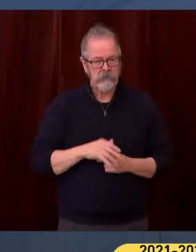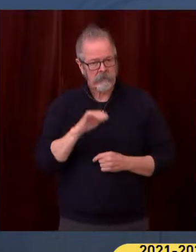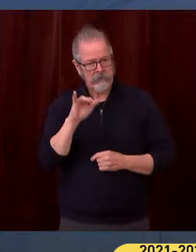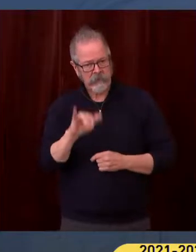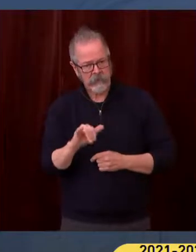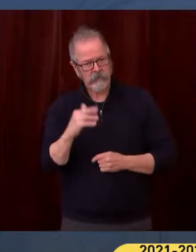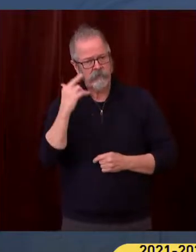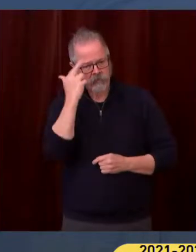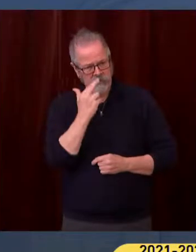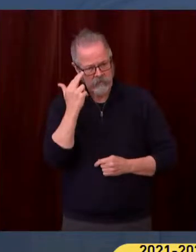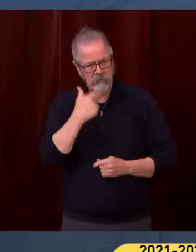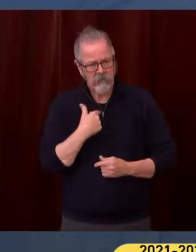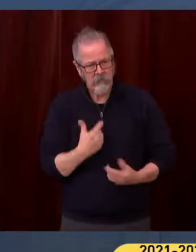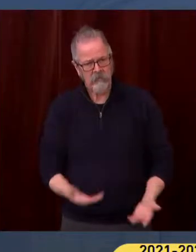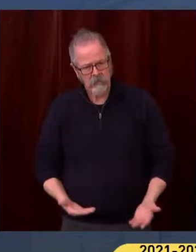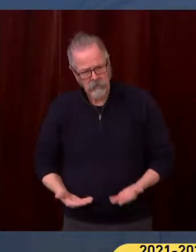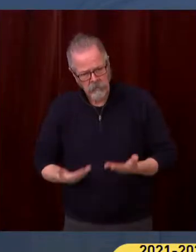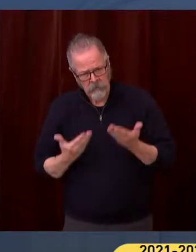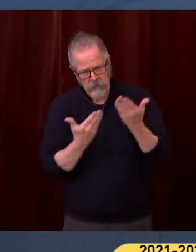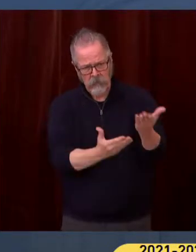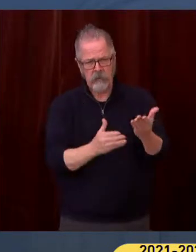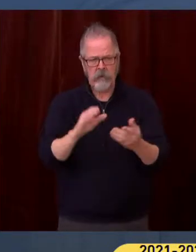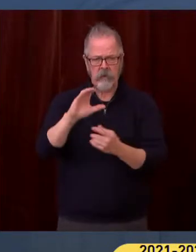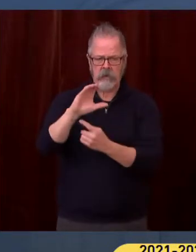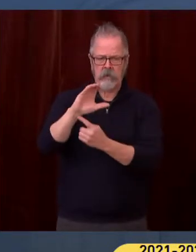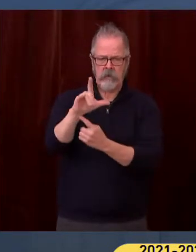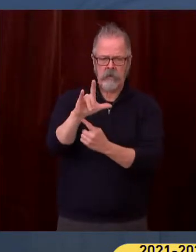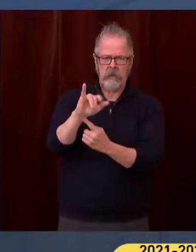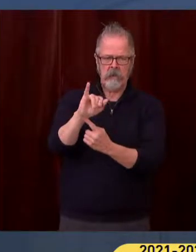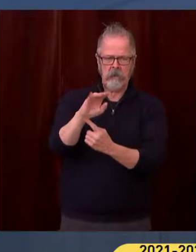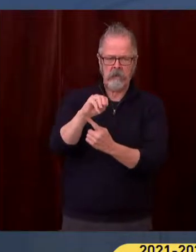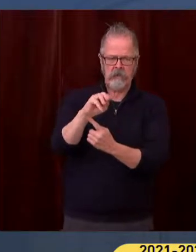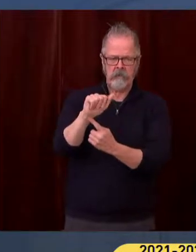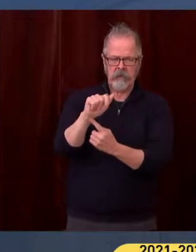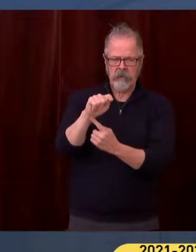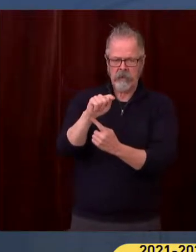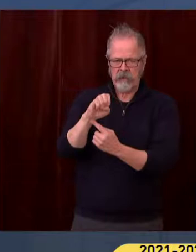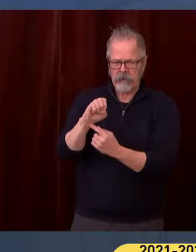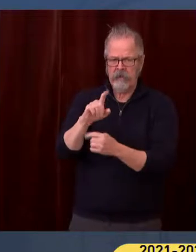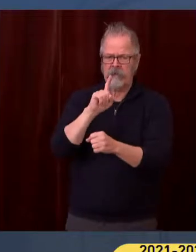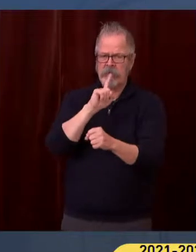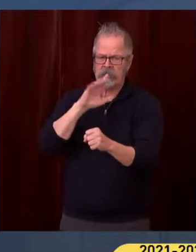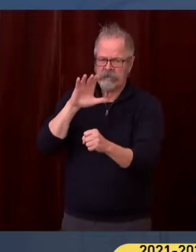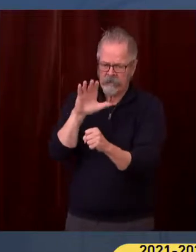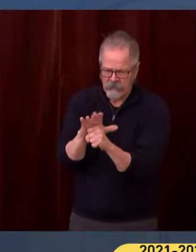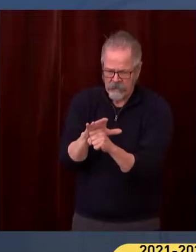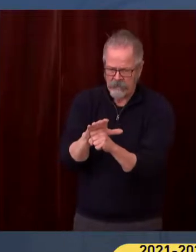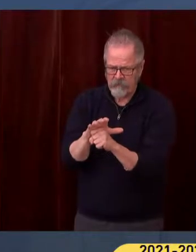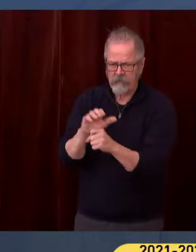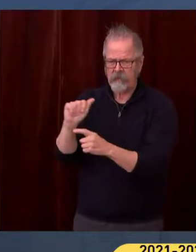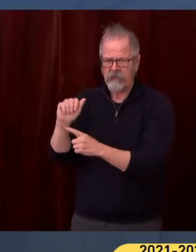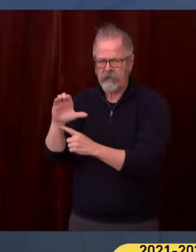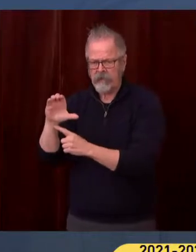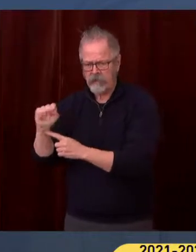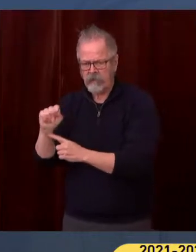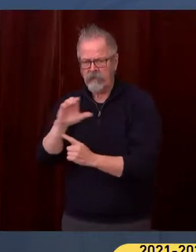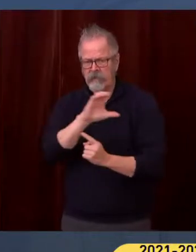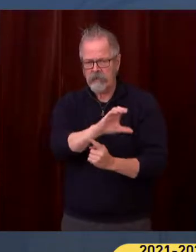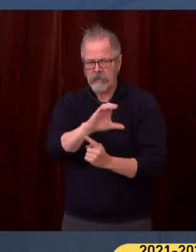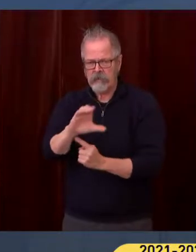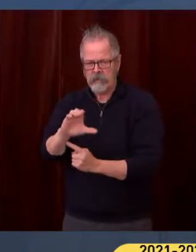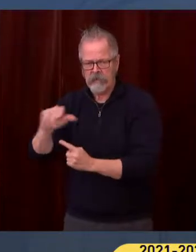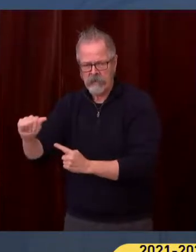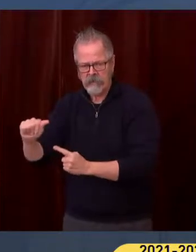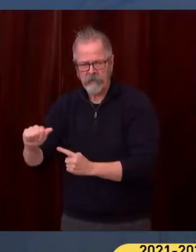in our state. This bill would give the Department of Ecology the authority to administer a program to ensure that